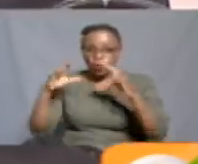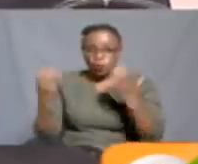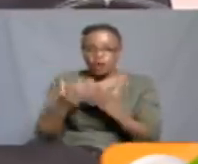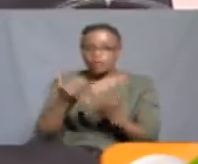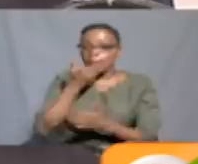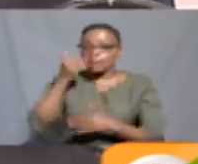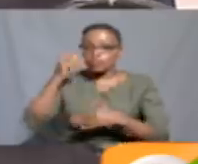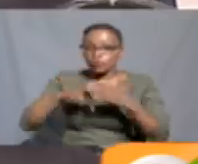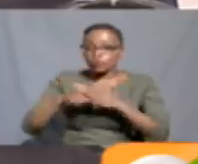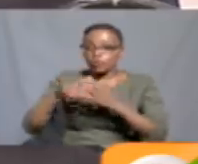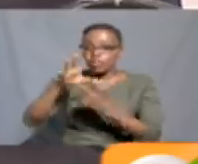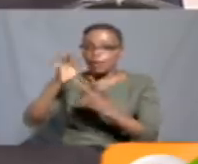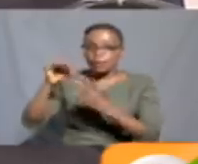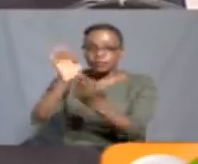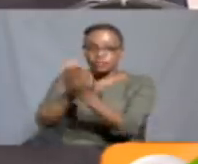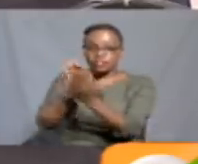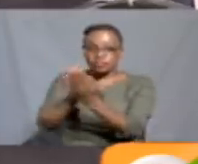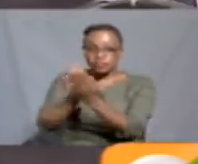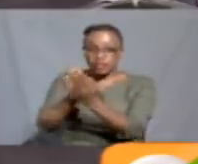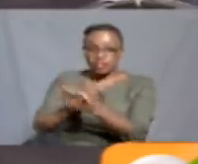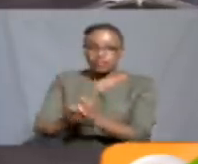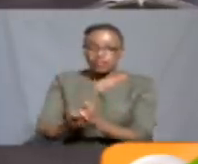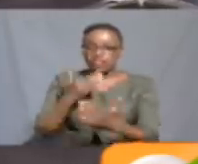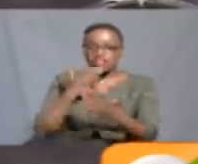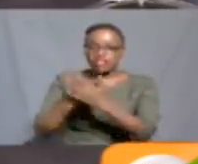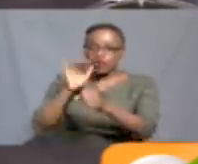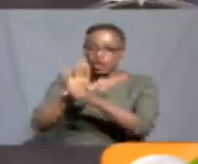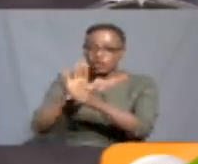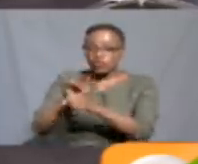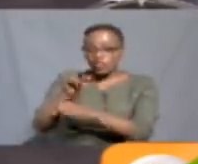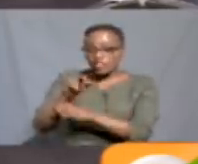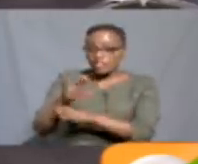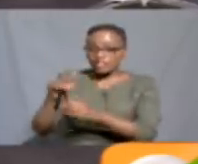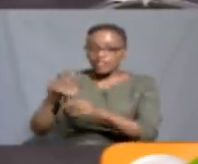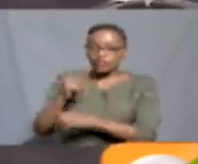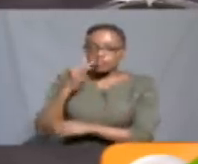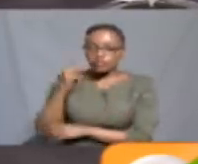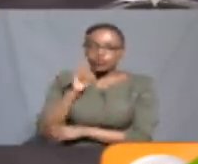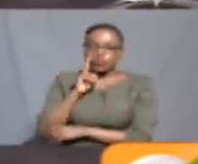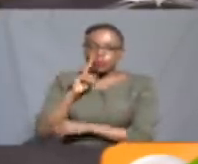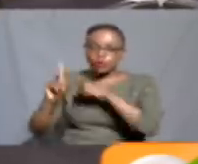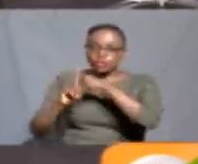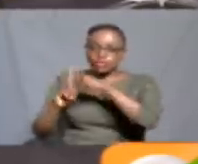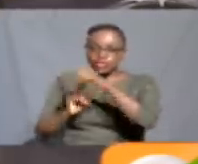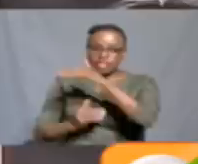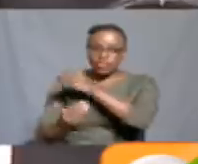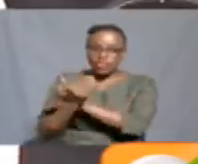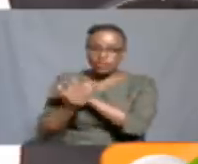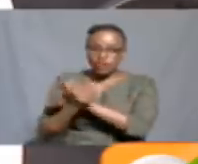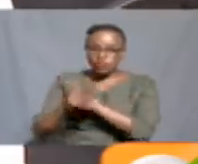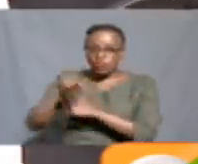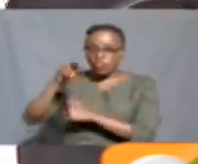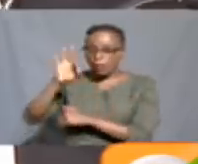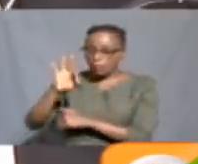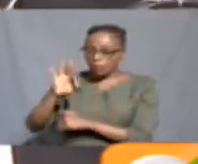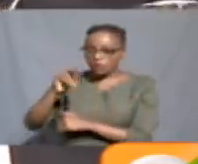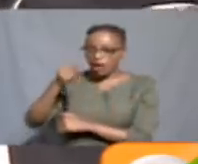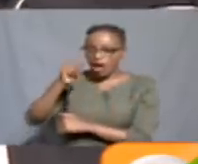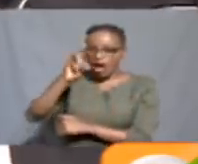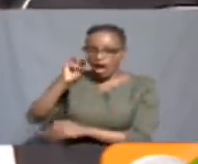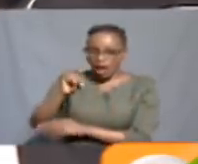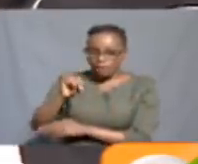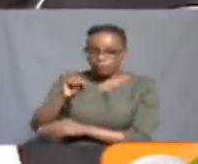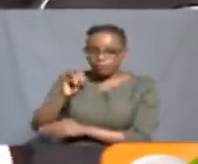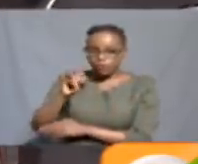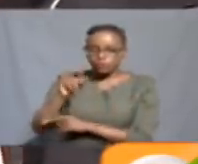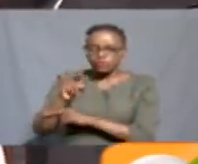better with priority banking. Thanks so much for being a part of the show. We'll see you tomorrow morning at 6 a.m. with Professor Hamo on the hottest